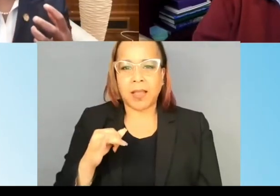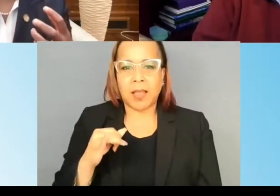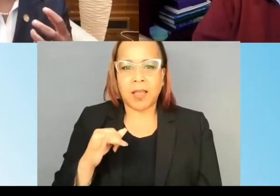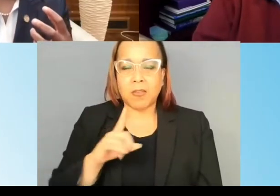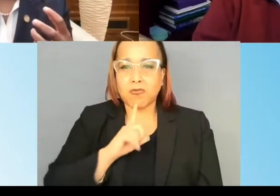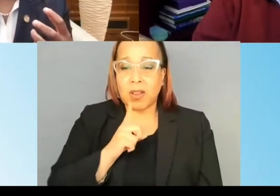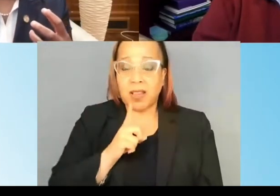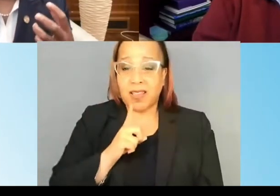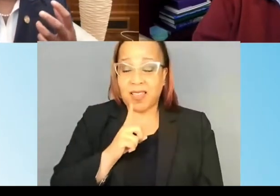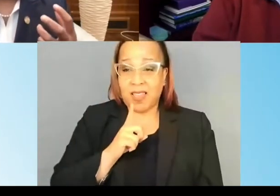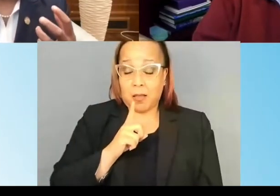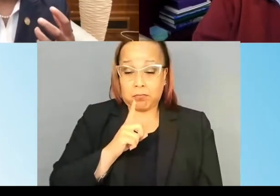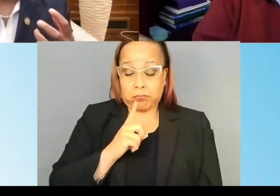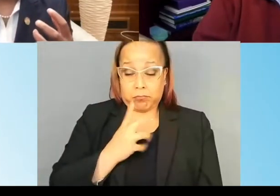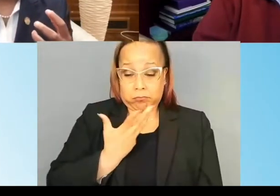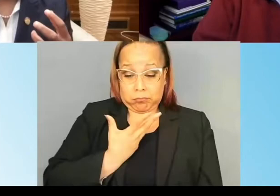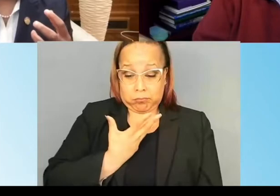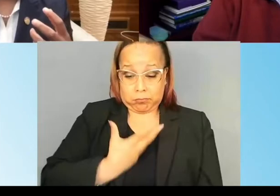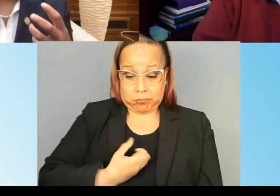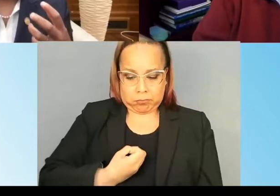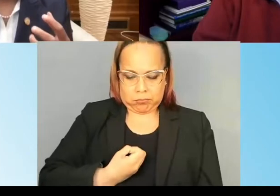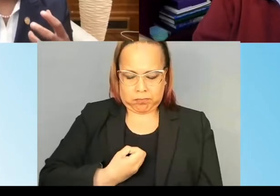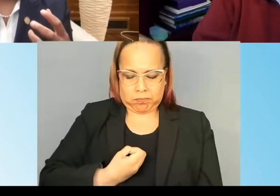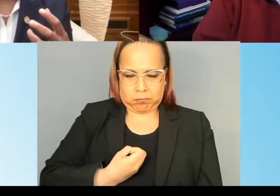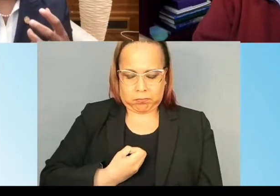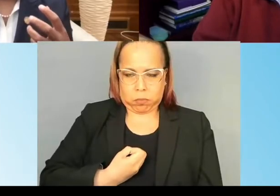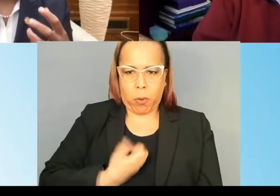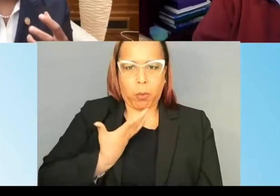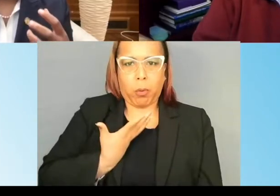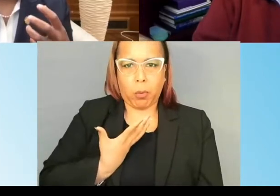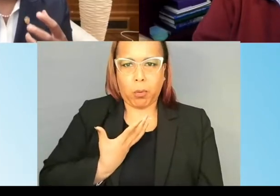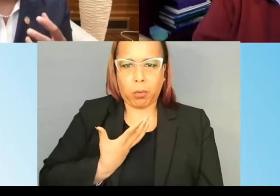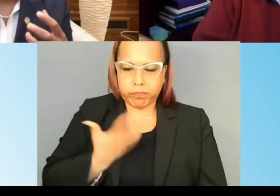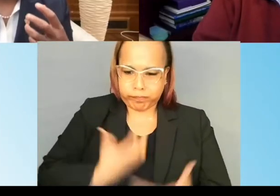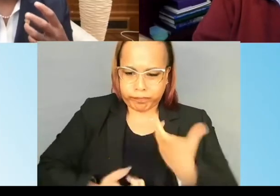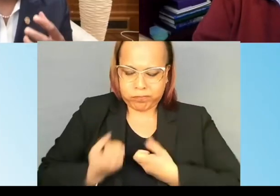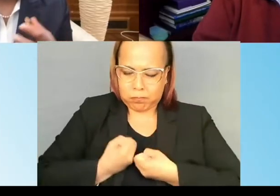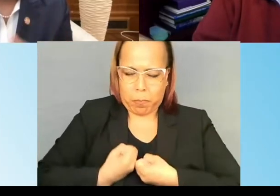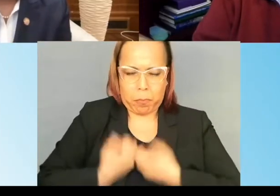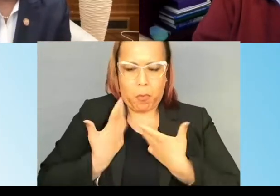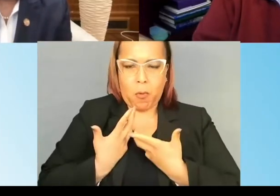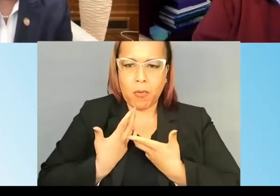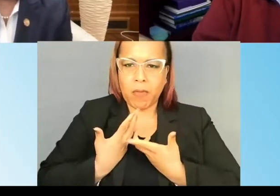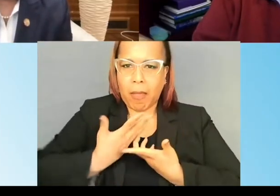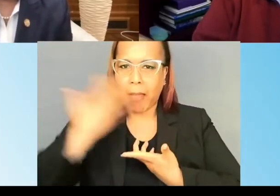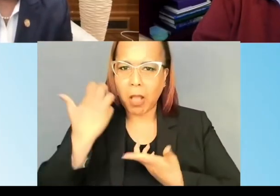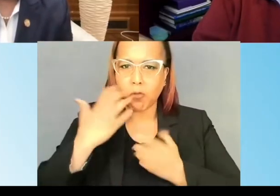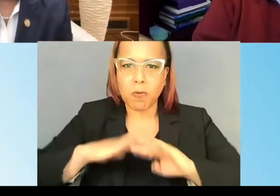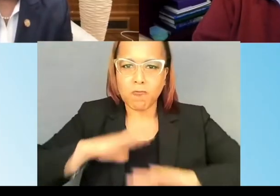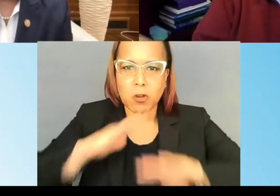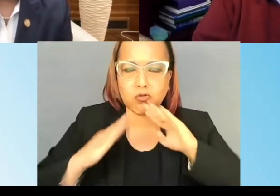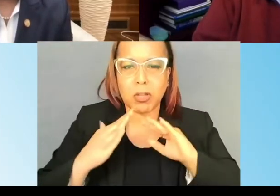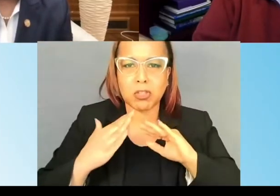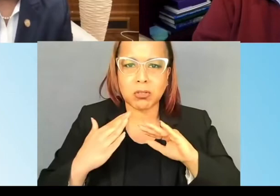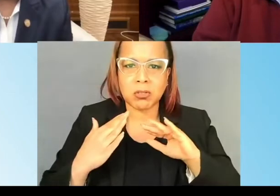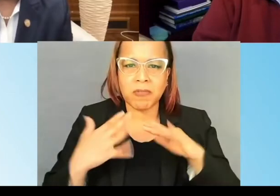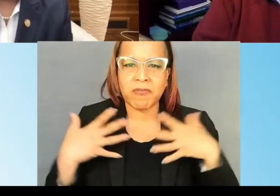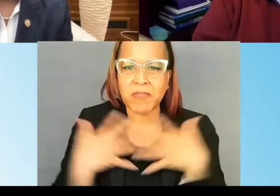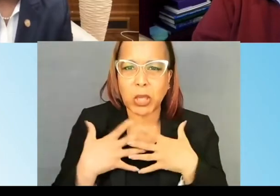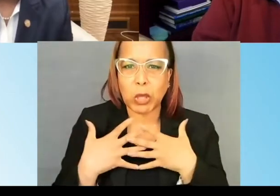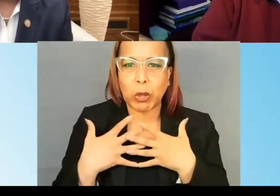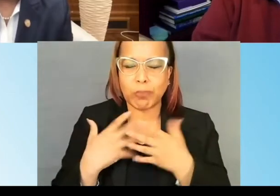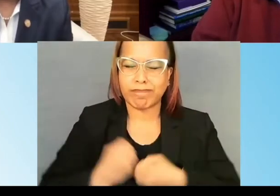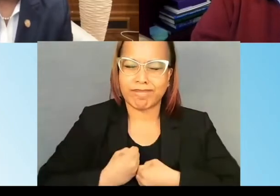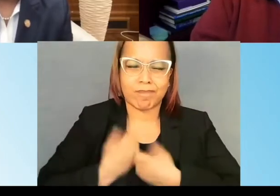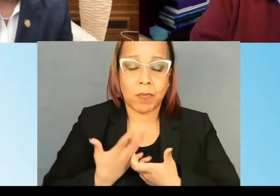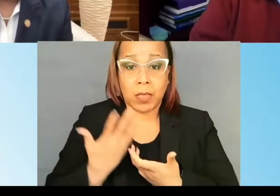unleashed those, I'll say, centuries of pent up anger and frustration and fear that